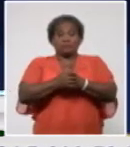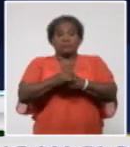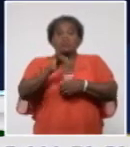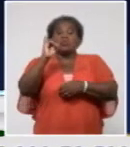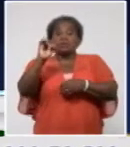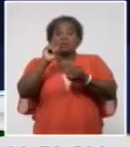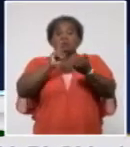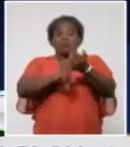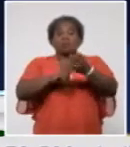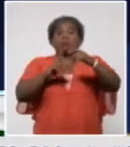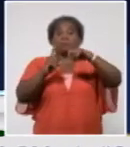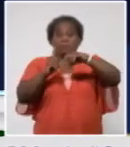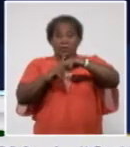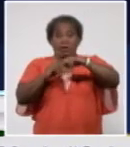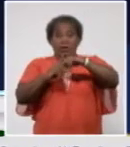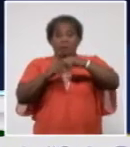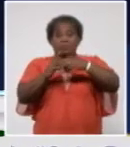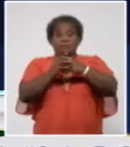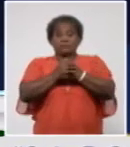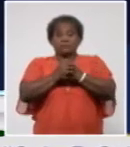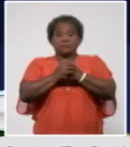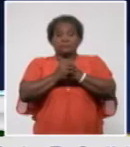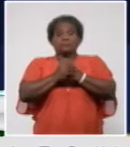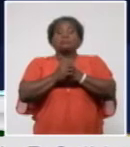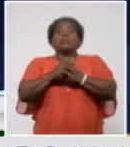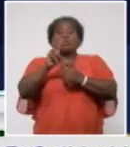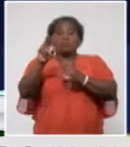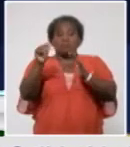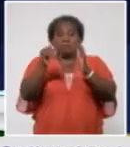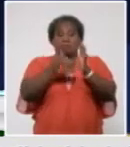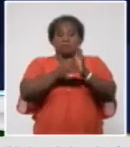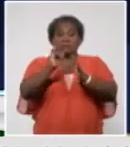and 377 in Santiago de Cubas.